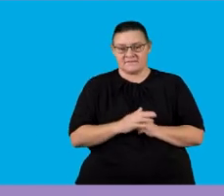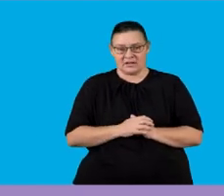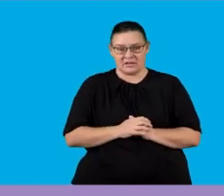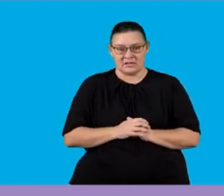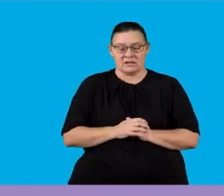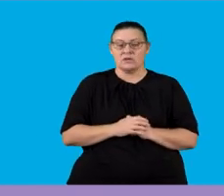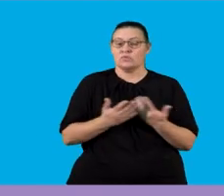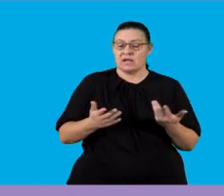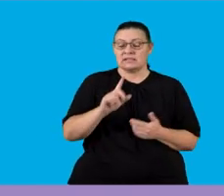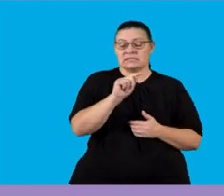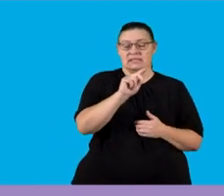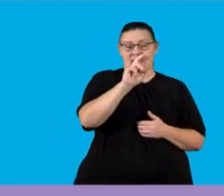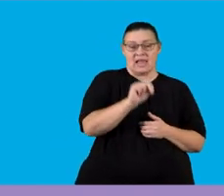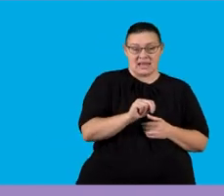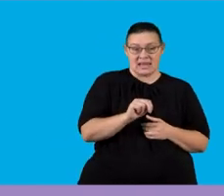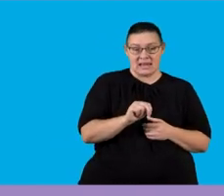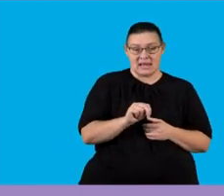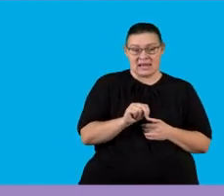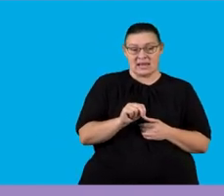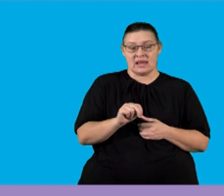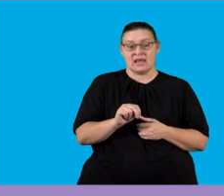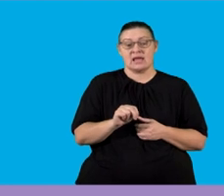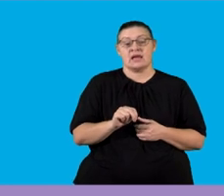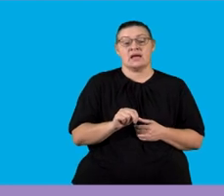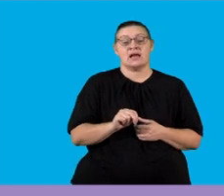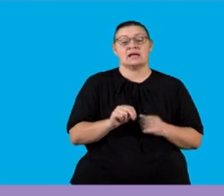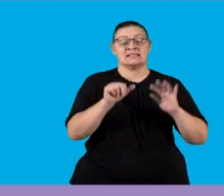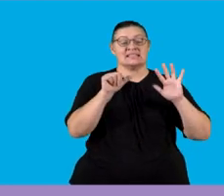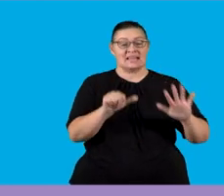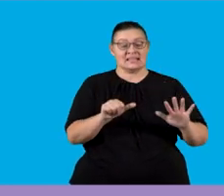already have what the pattern is equals to, and that is